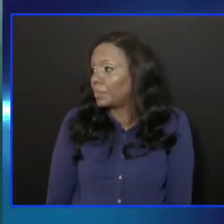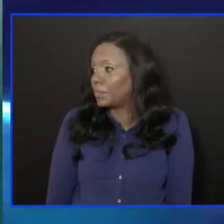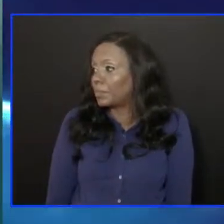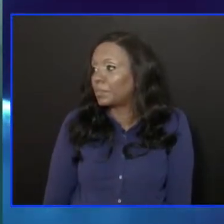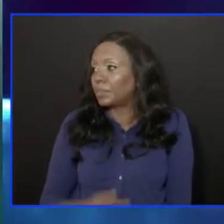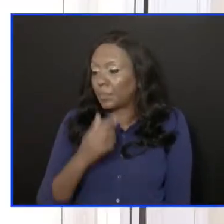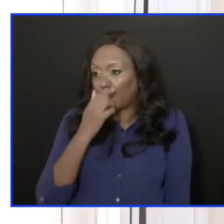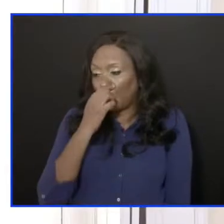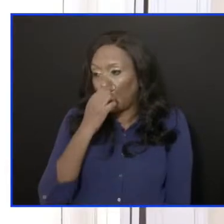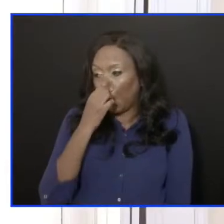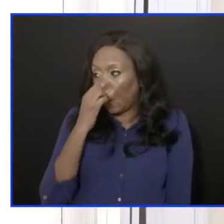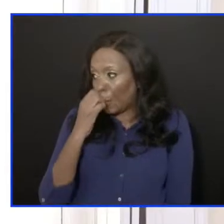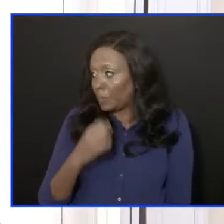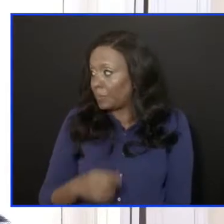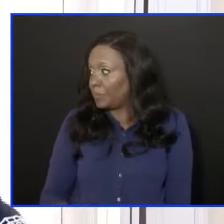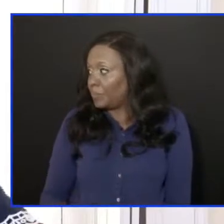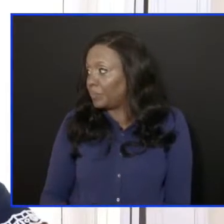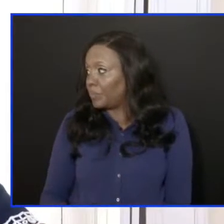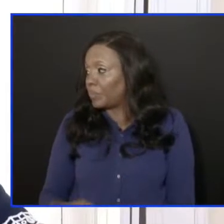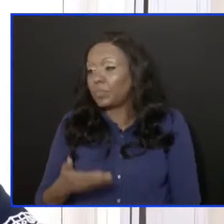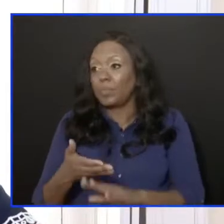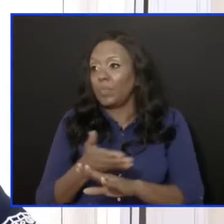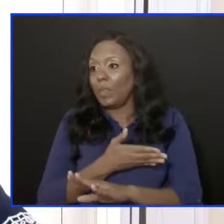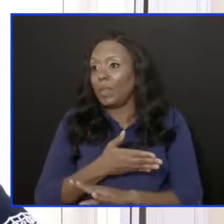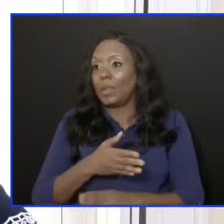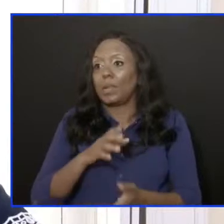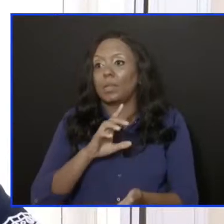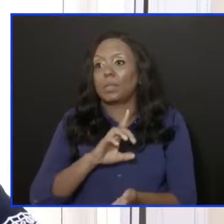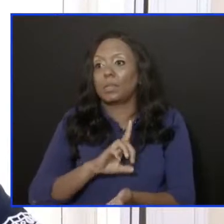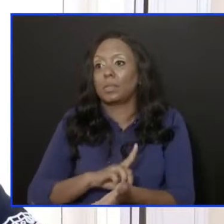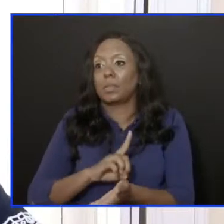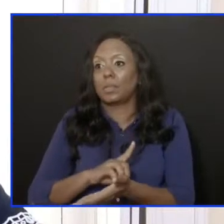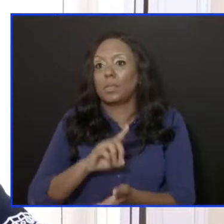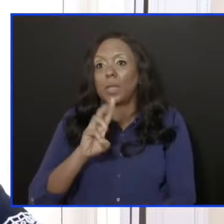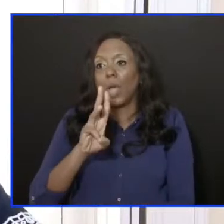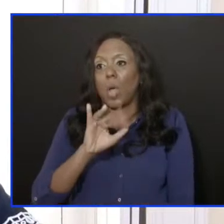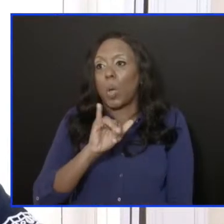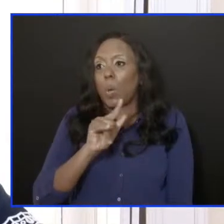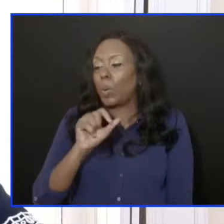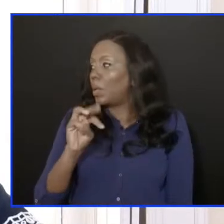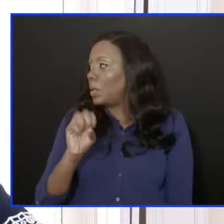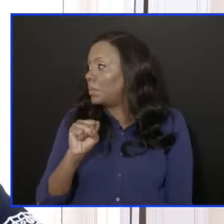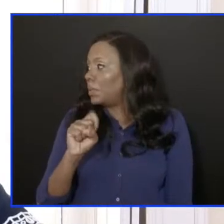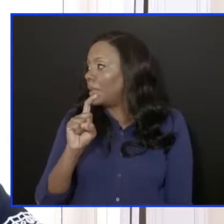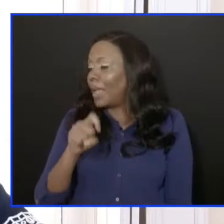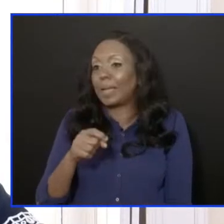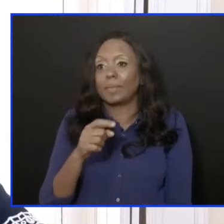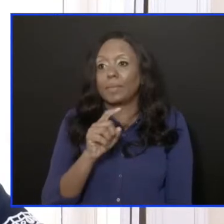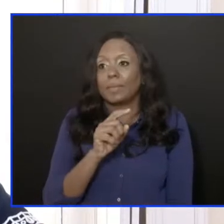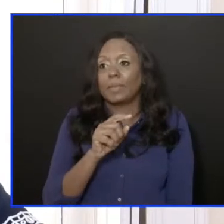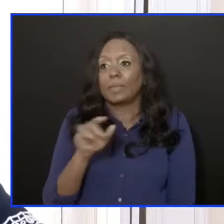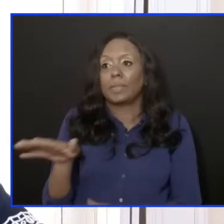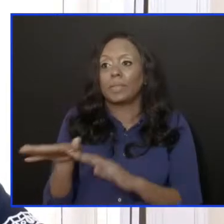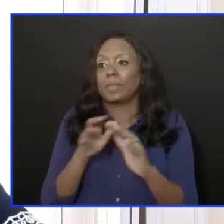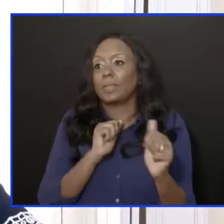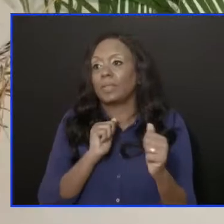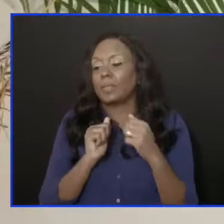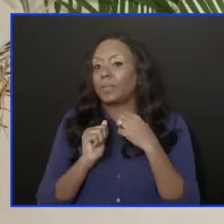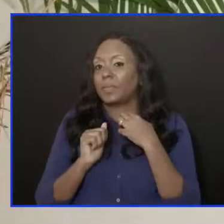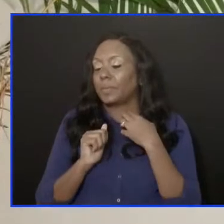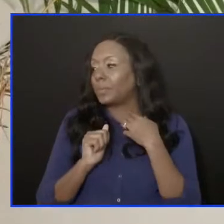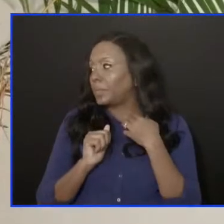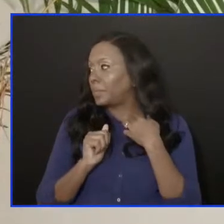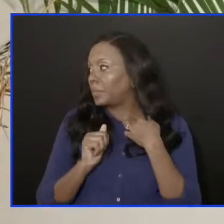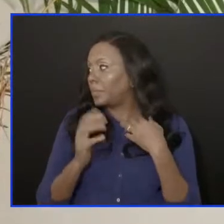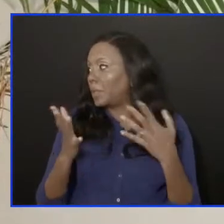Before Dr. Ford answers Barry, sorry about that. Dr. Williams does have, I believe, another engagement. Would you like to say anything before you leave, Dr. Williams?